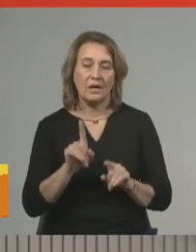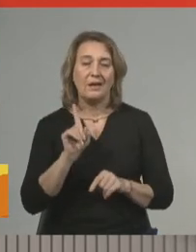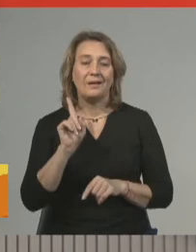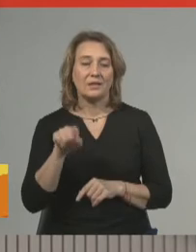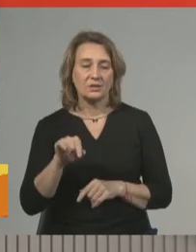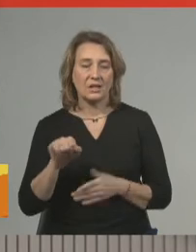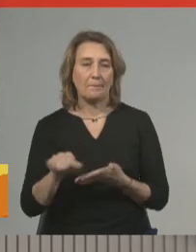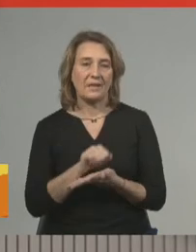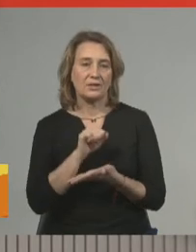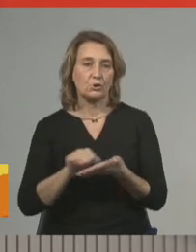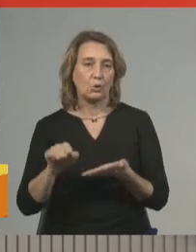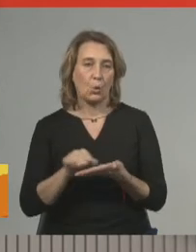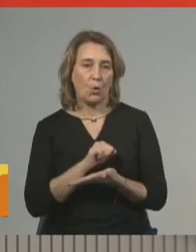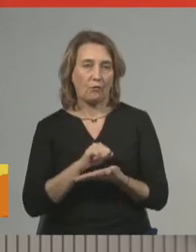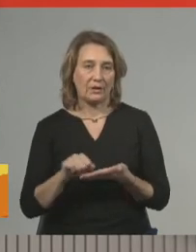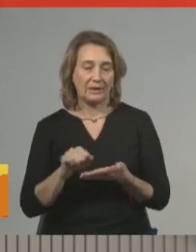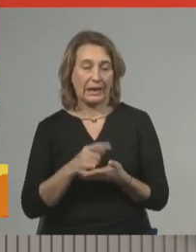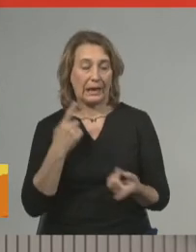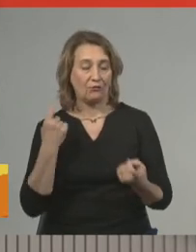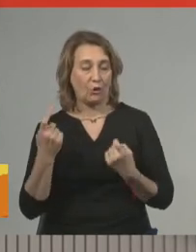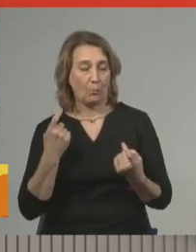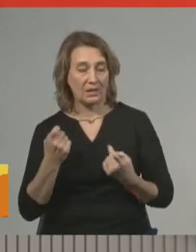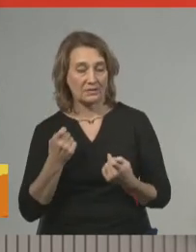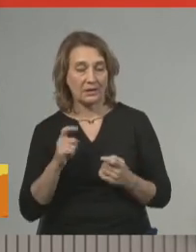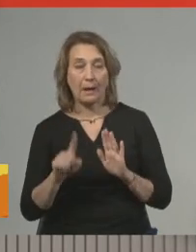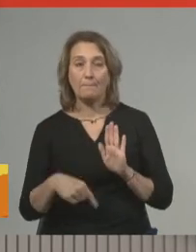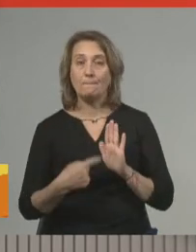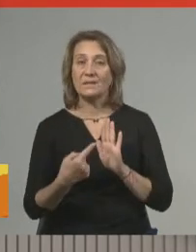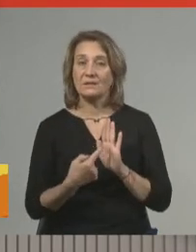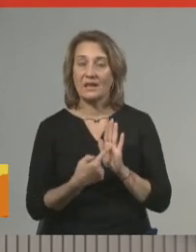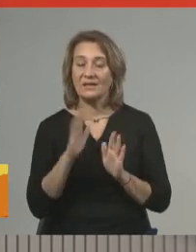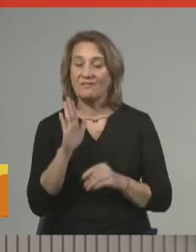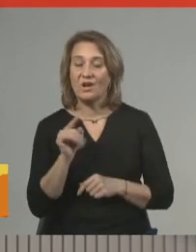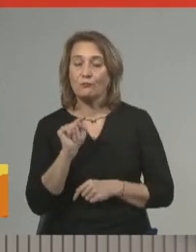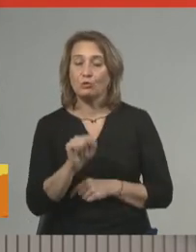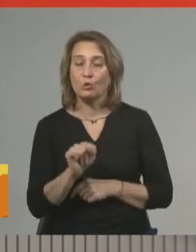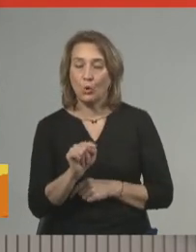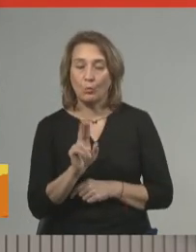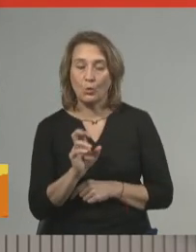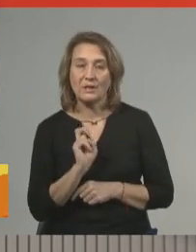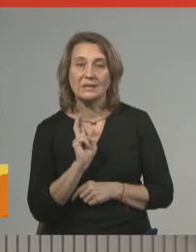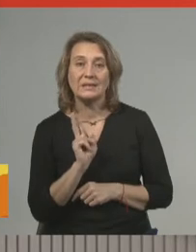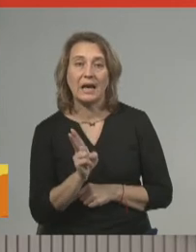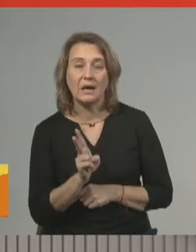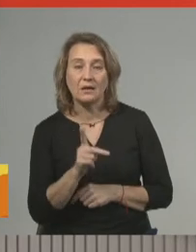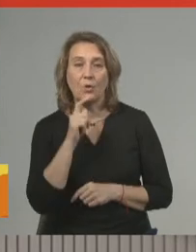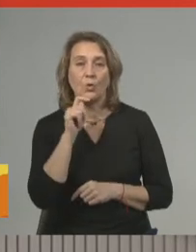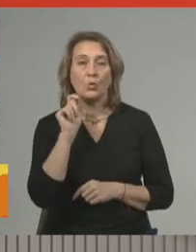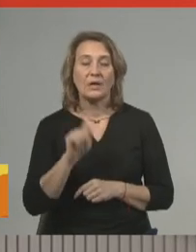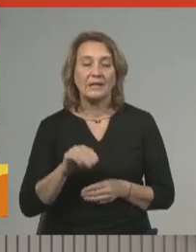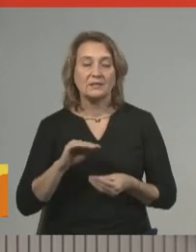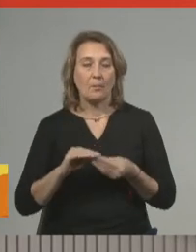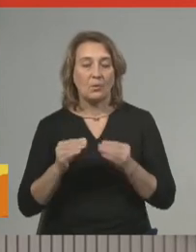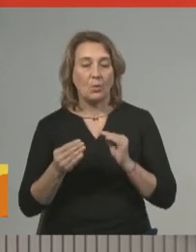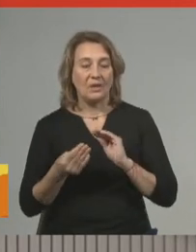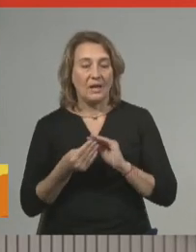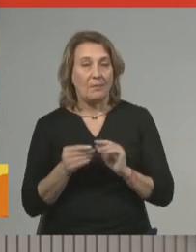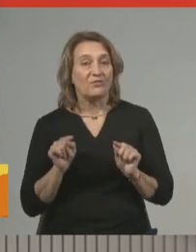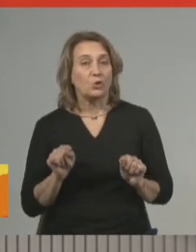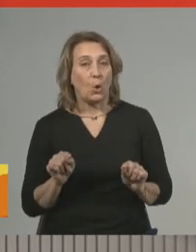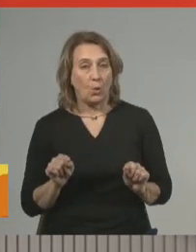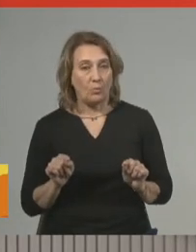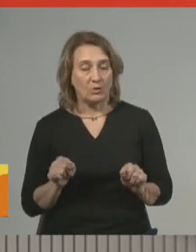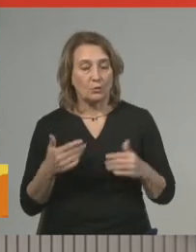platforms there are the same refers to the printed media outlets but the question is the ukrainian problem